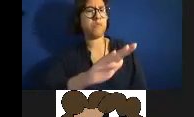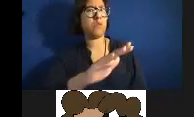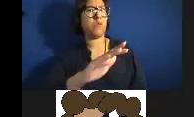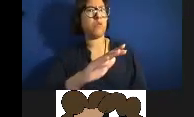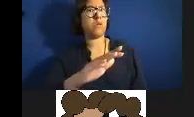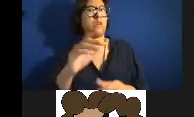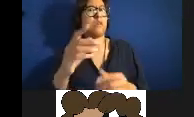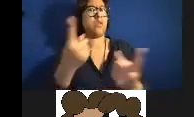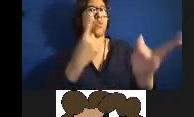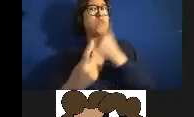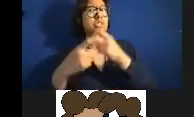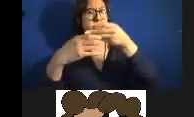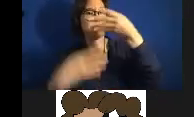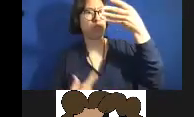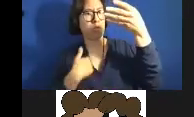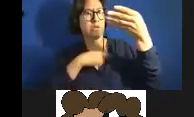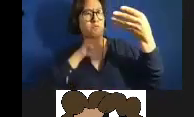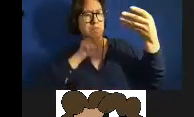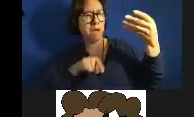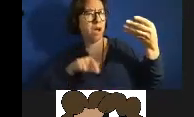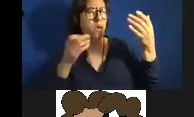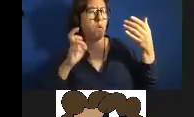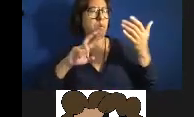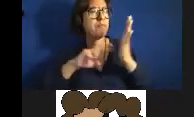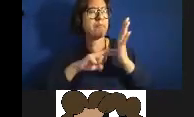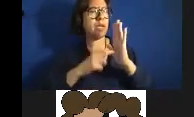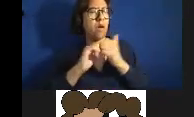to the questions that are on the slide.